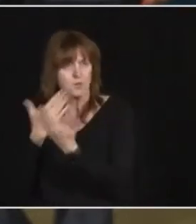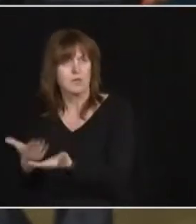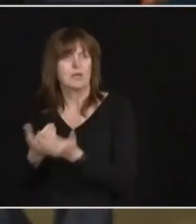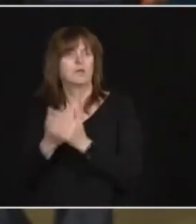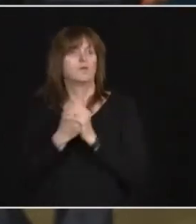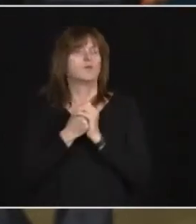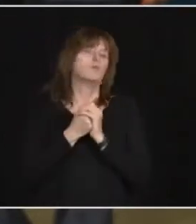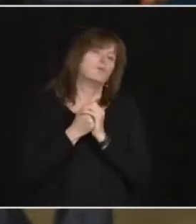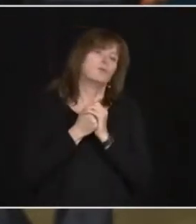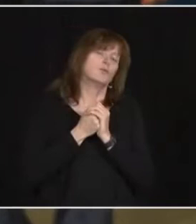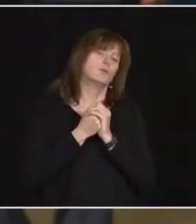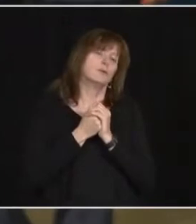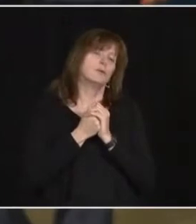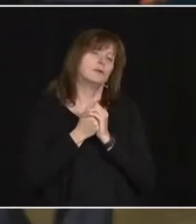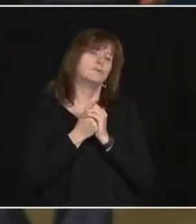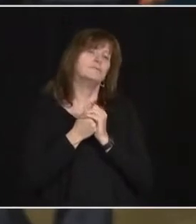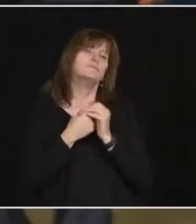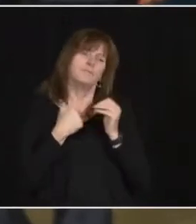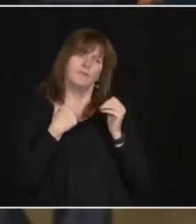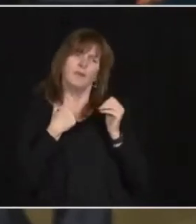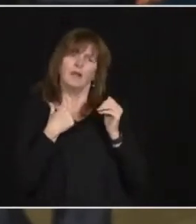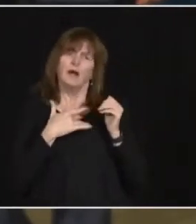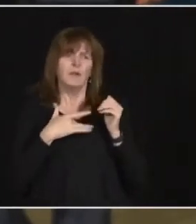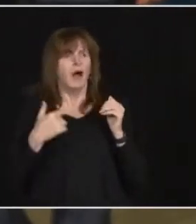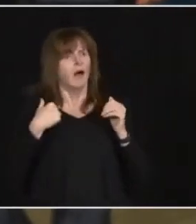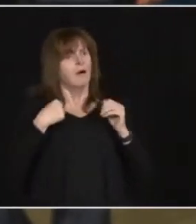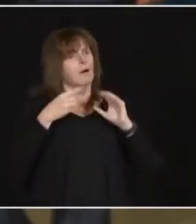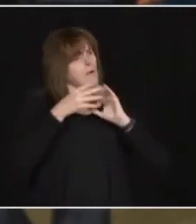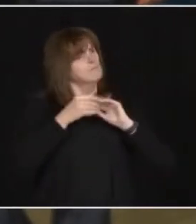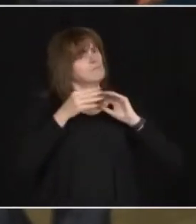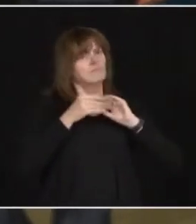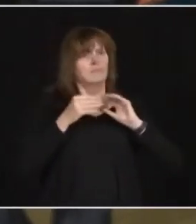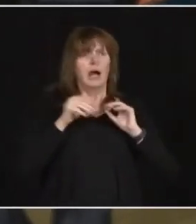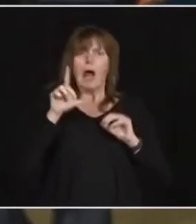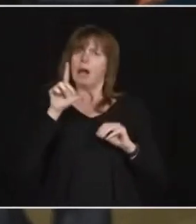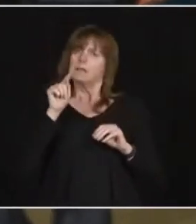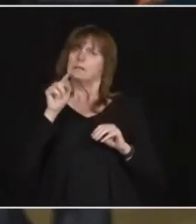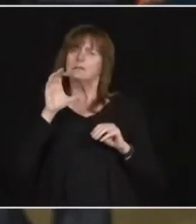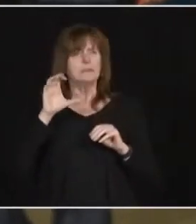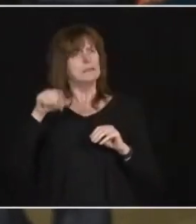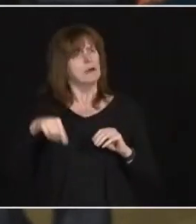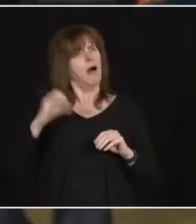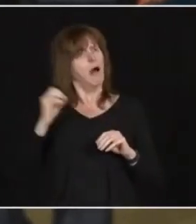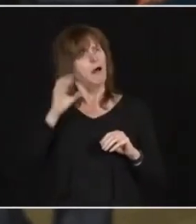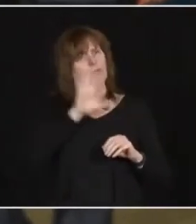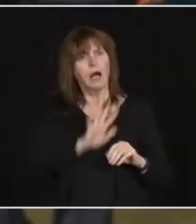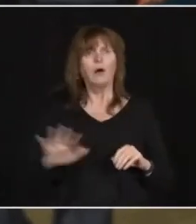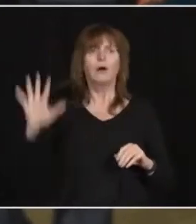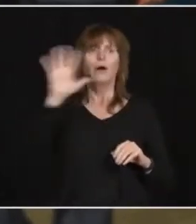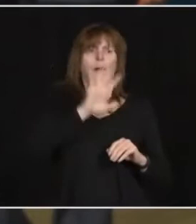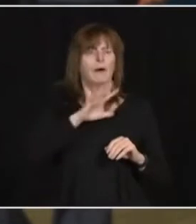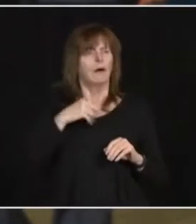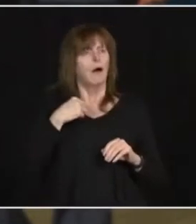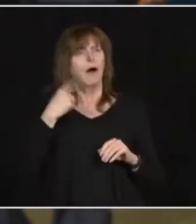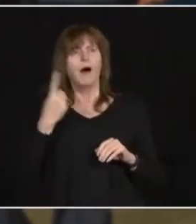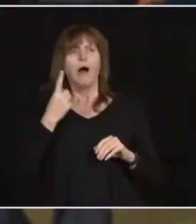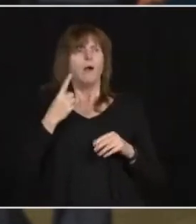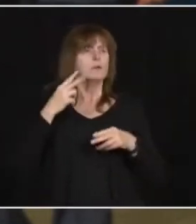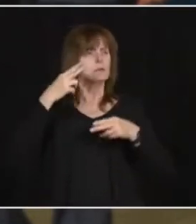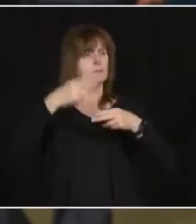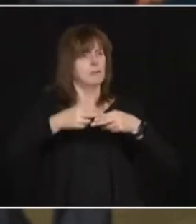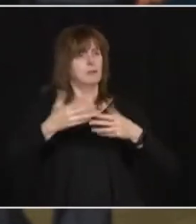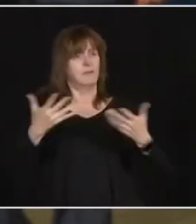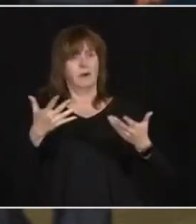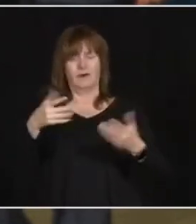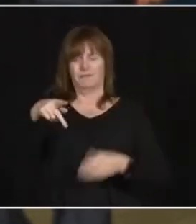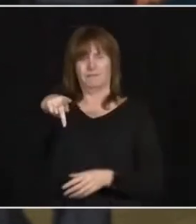When I speak to people about long-term care in Ontario, the one thing they all have in common is stories about a personal support